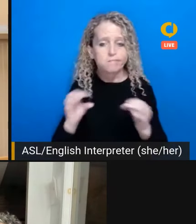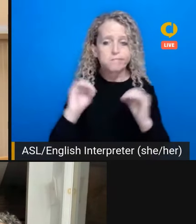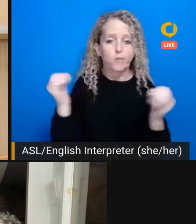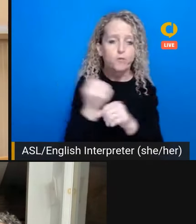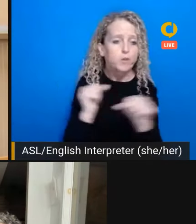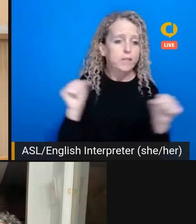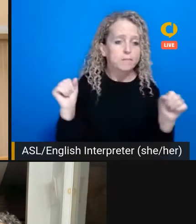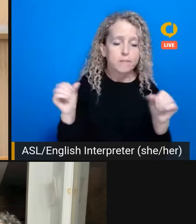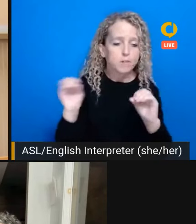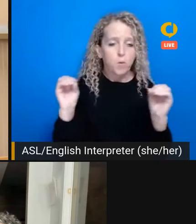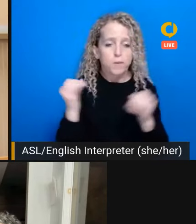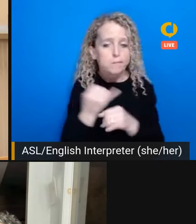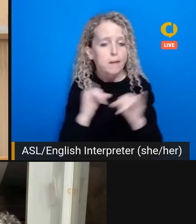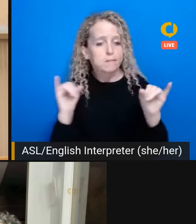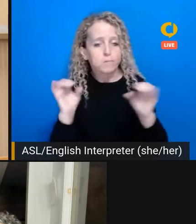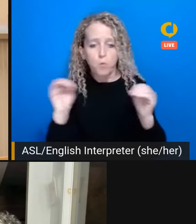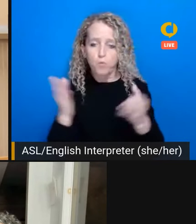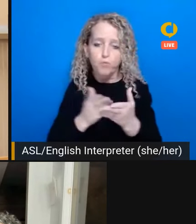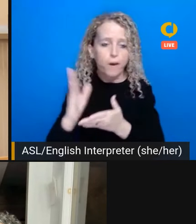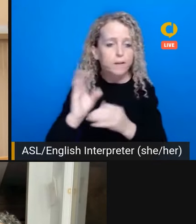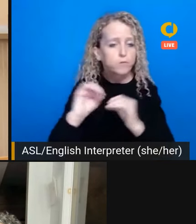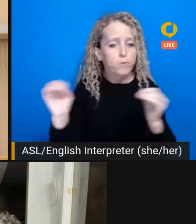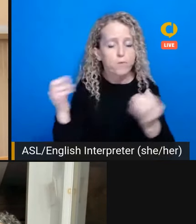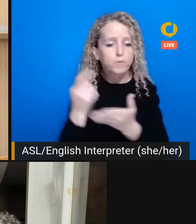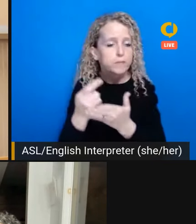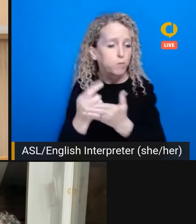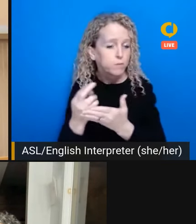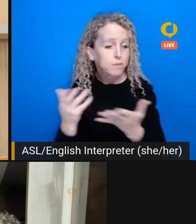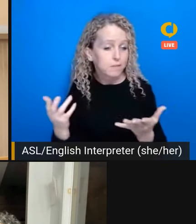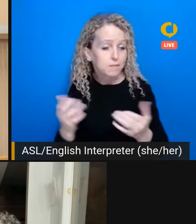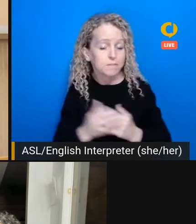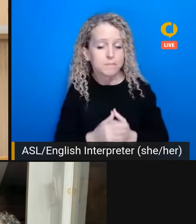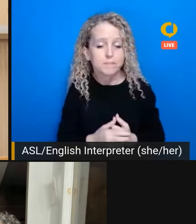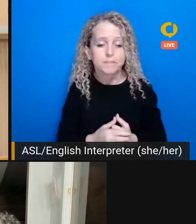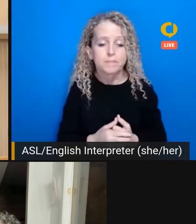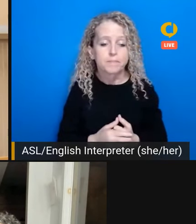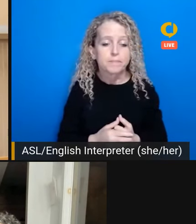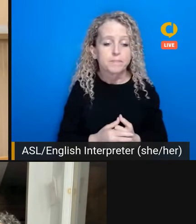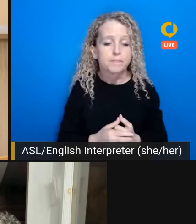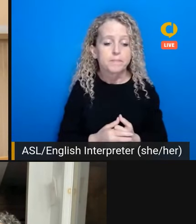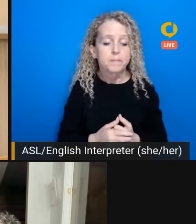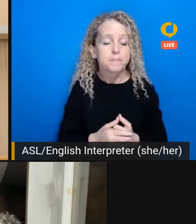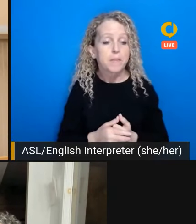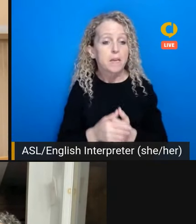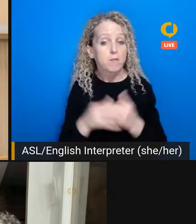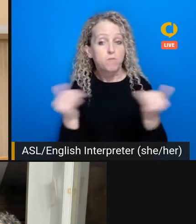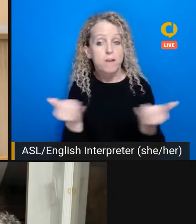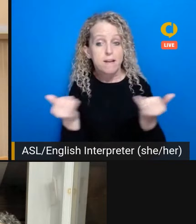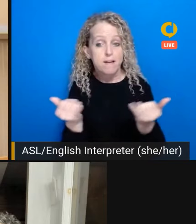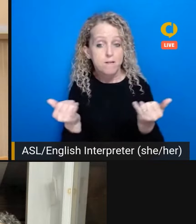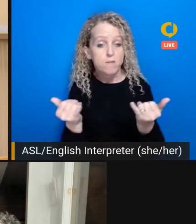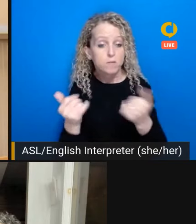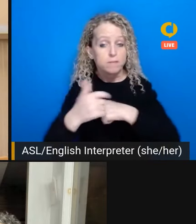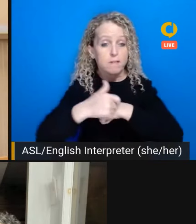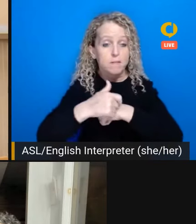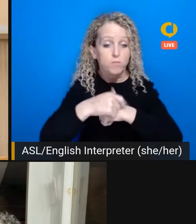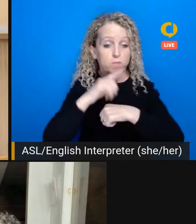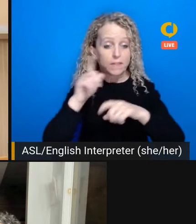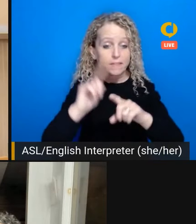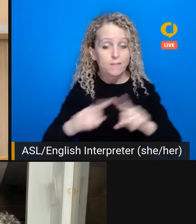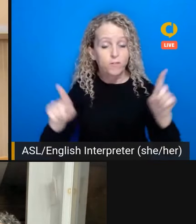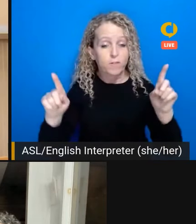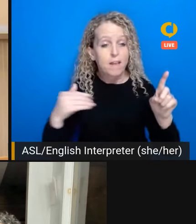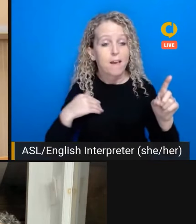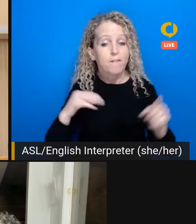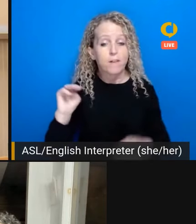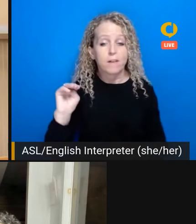rights and they had no resources. And we live in a very special period of history where we have a group of people called the middle class.